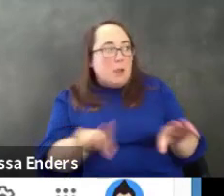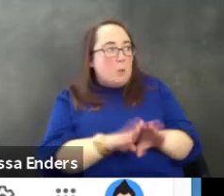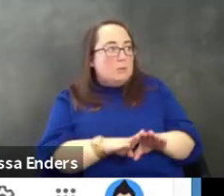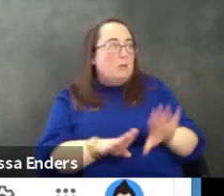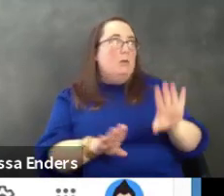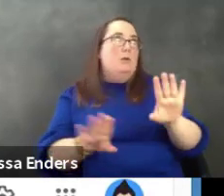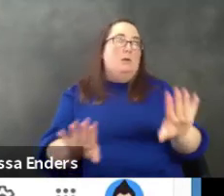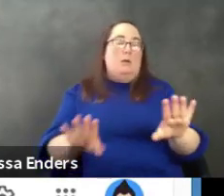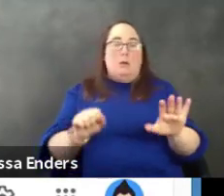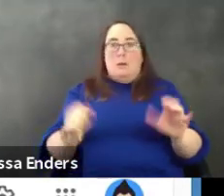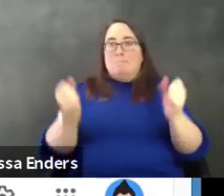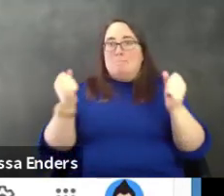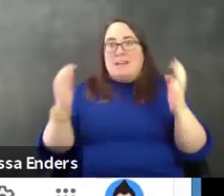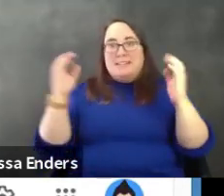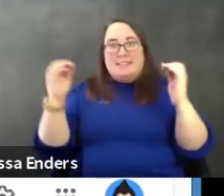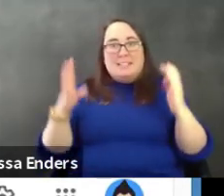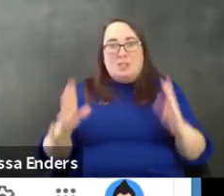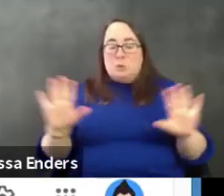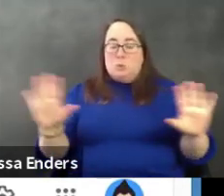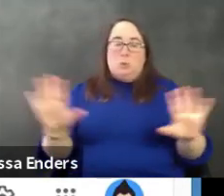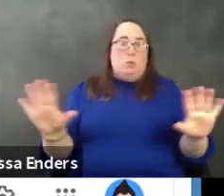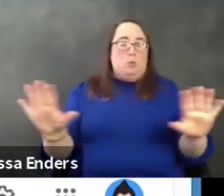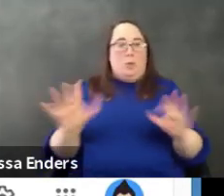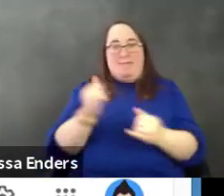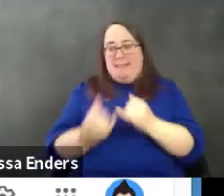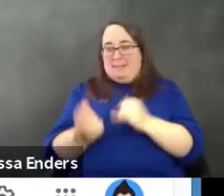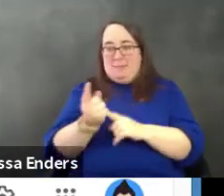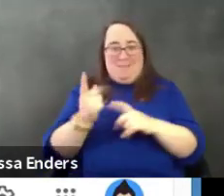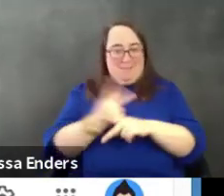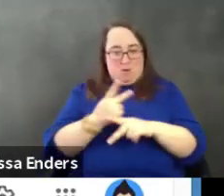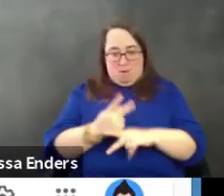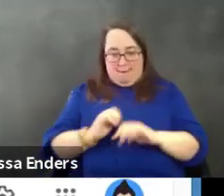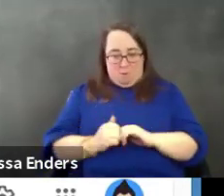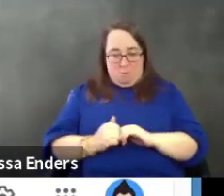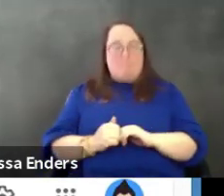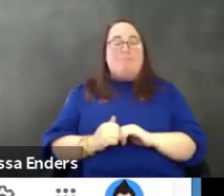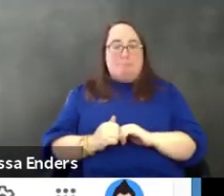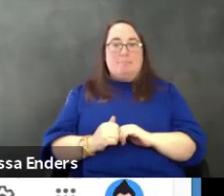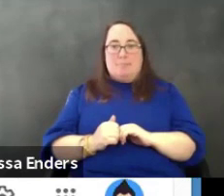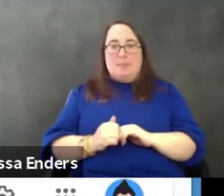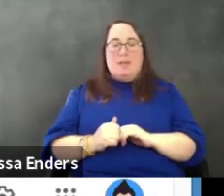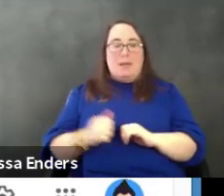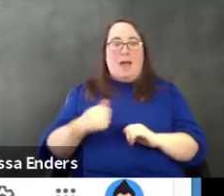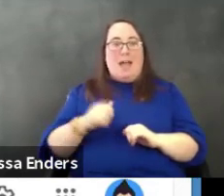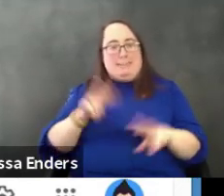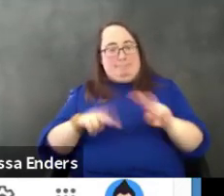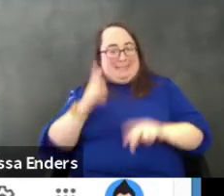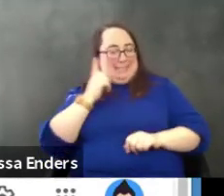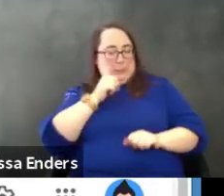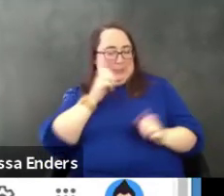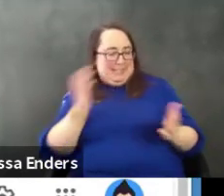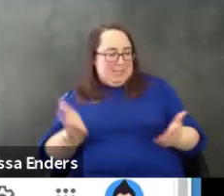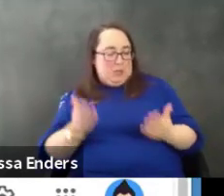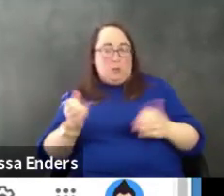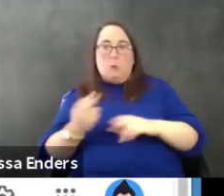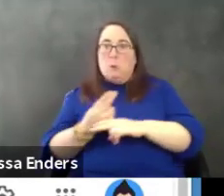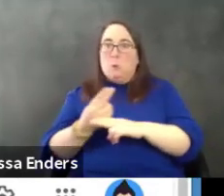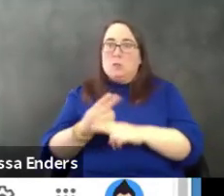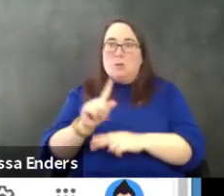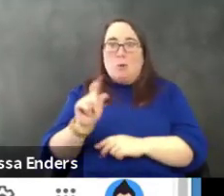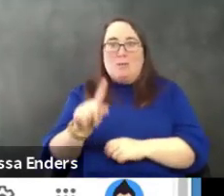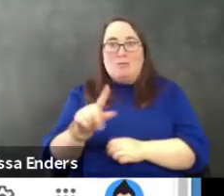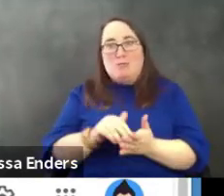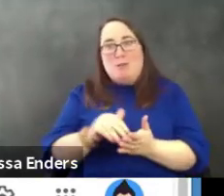teachers this is a learning curve. You're just jumping in. So I've got this real quick. I can gauge my audience. So definitely use that question